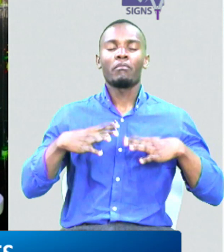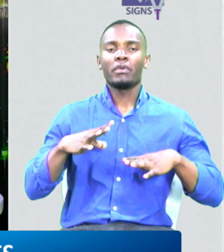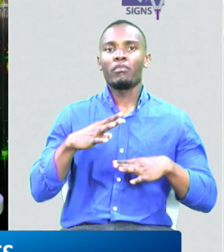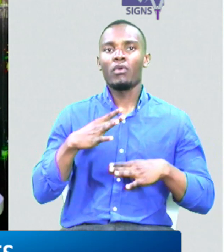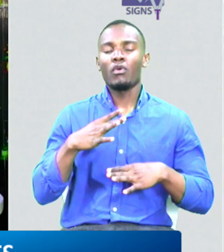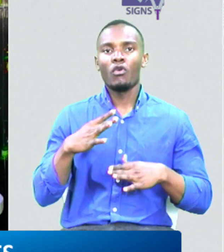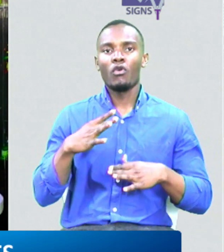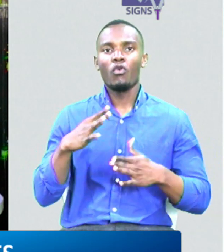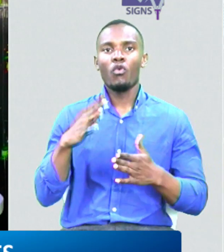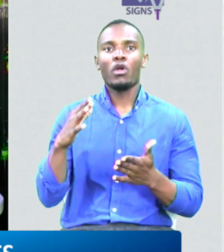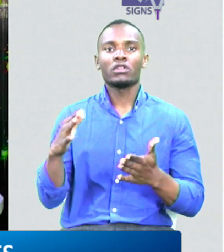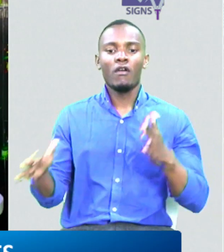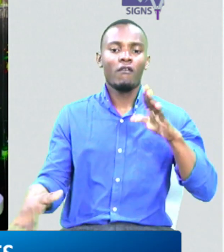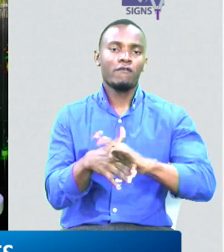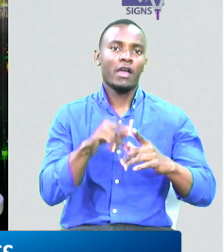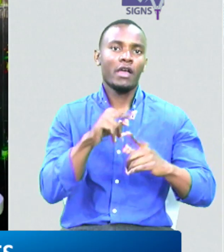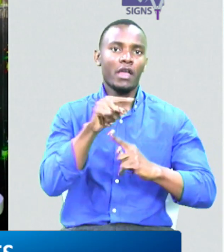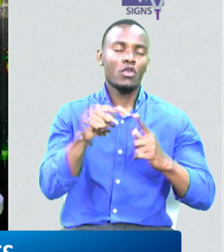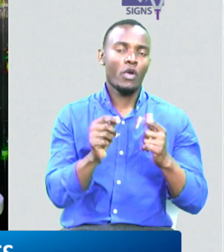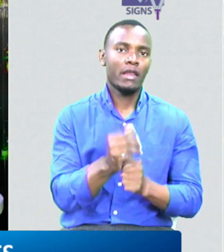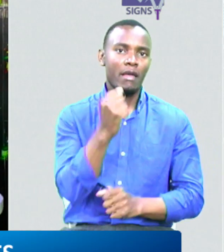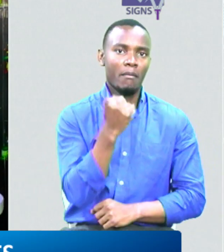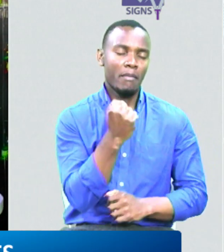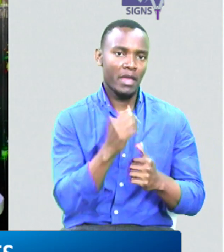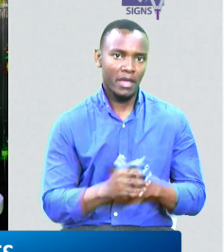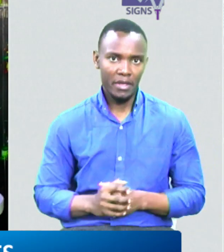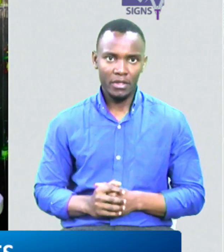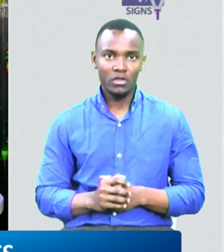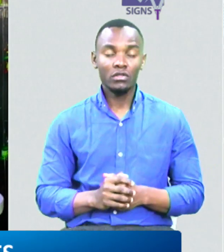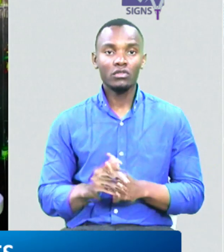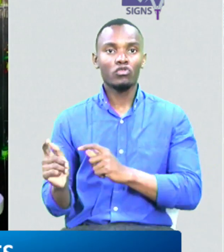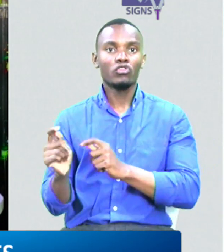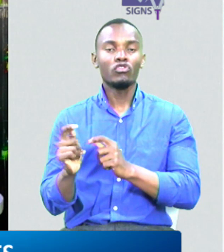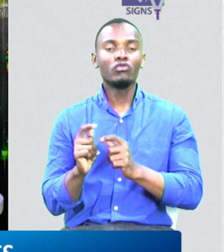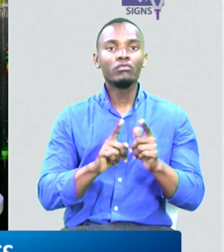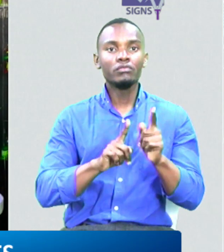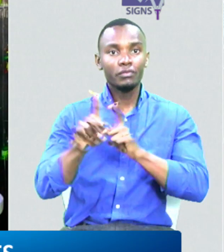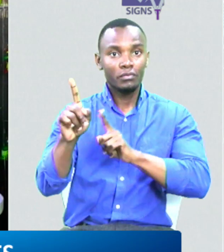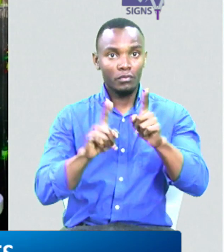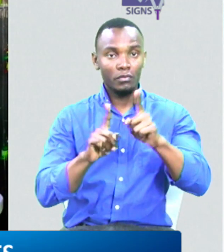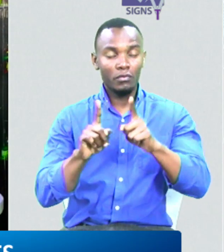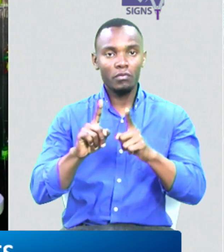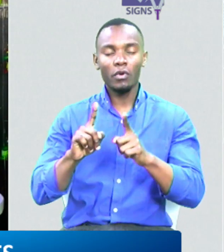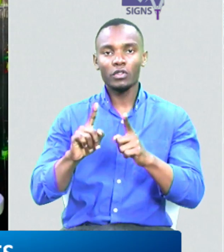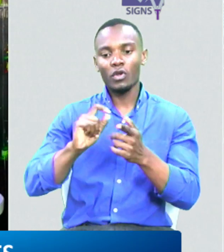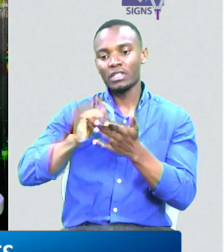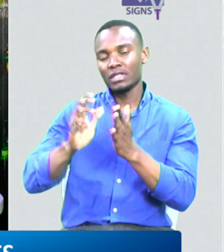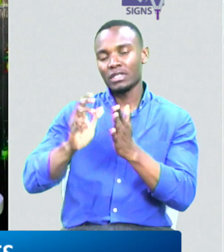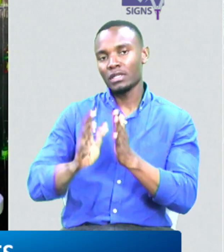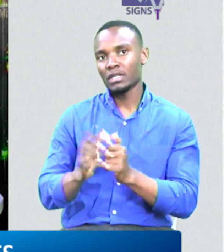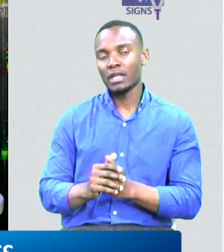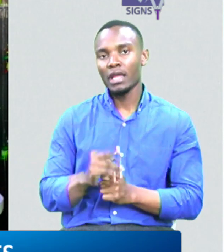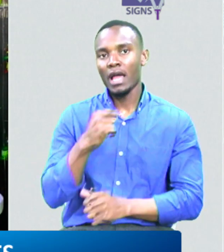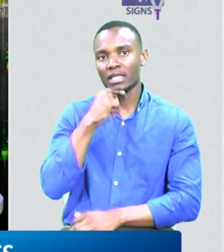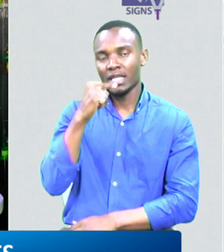Sunday? You know, I told you this is what the public is saying. Please do more sensitization on Hustler